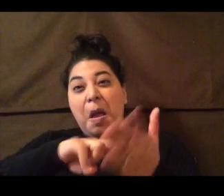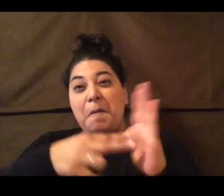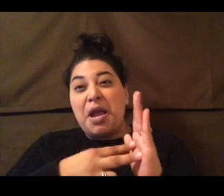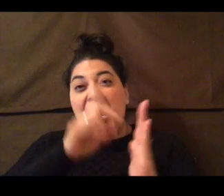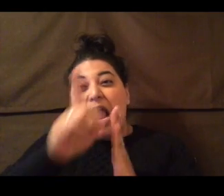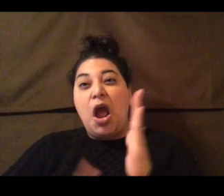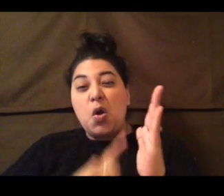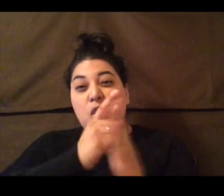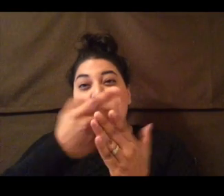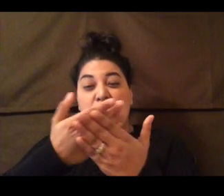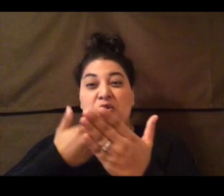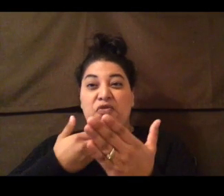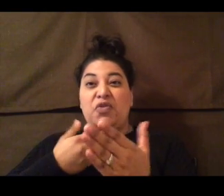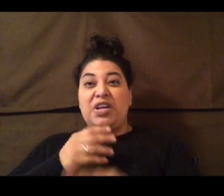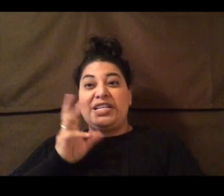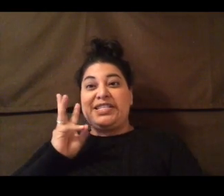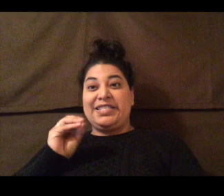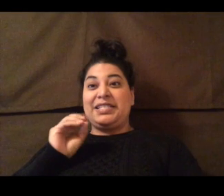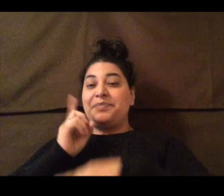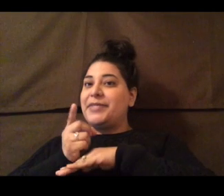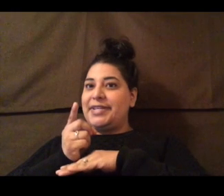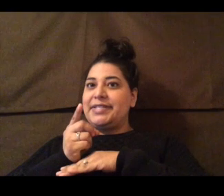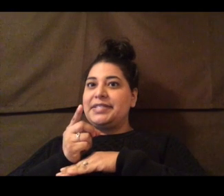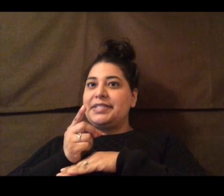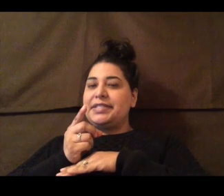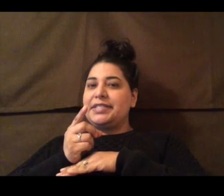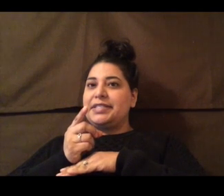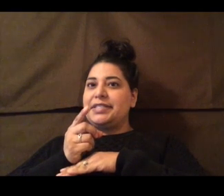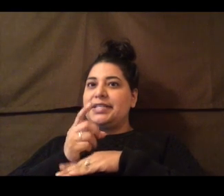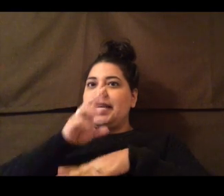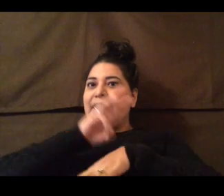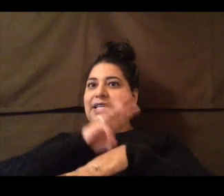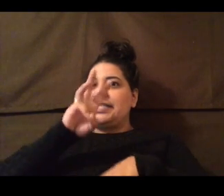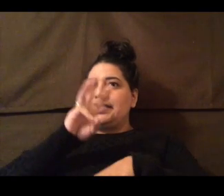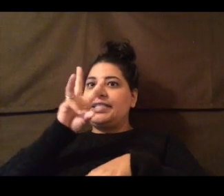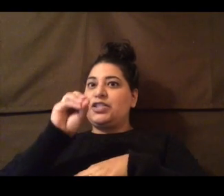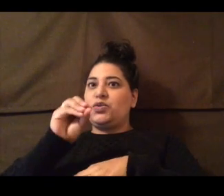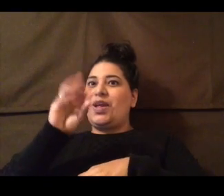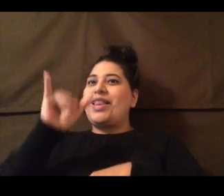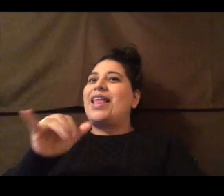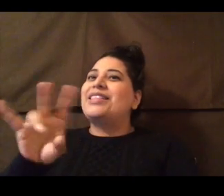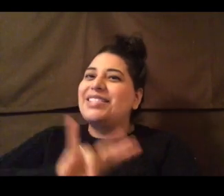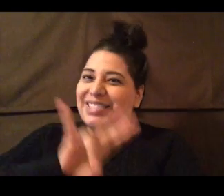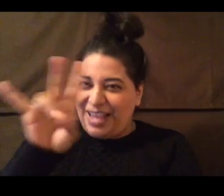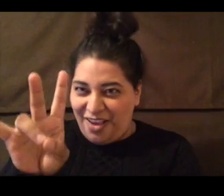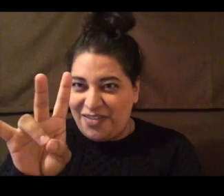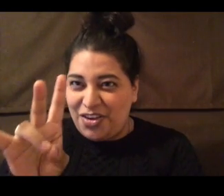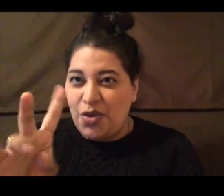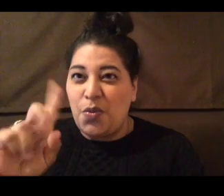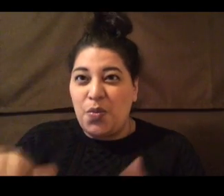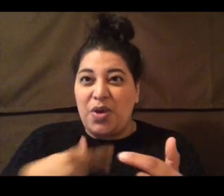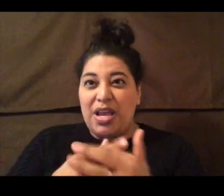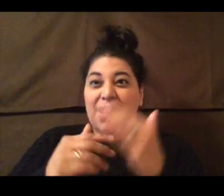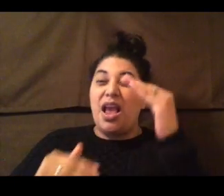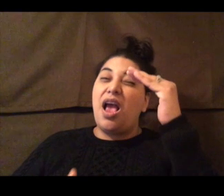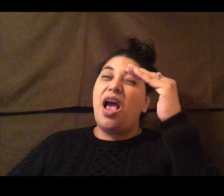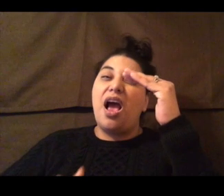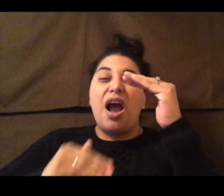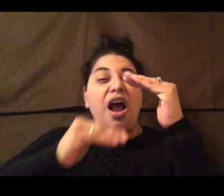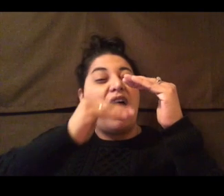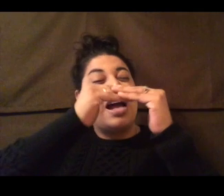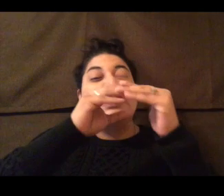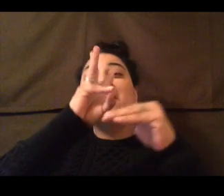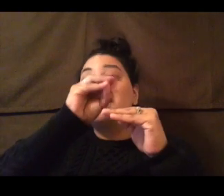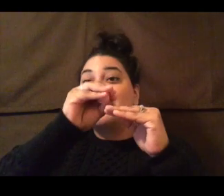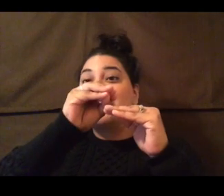60 minutes. 6:60 is really 7 o'clock. Because as soon as you hit the 60 mark, 60 minutes, then that means that you're moving into the